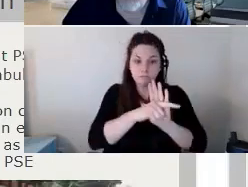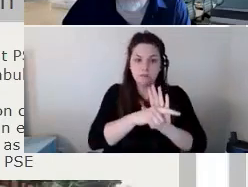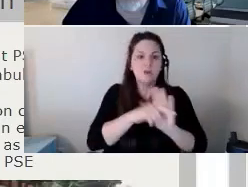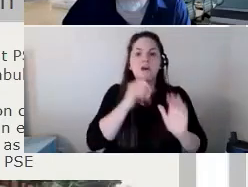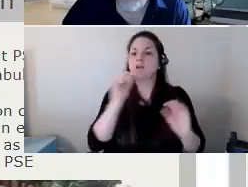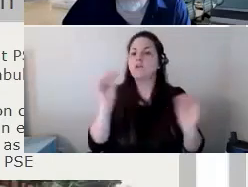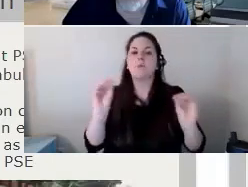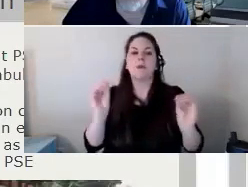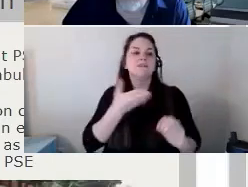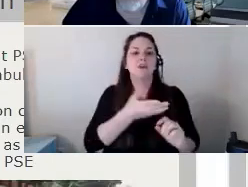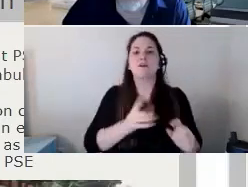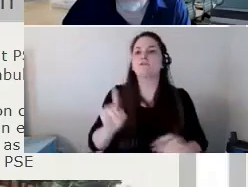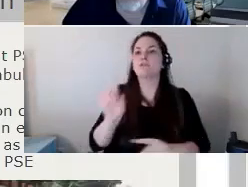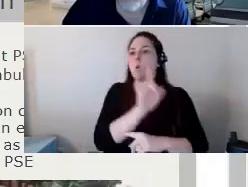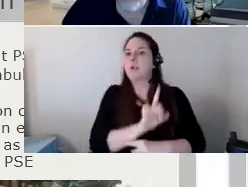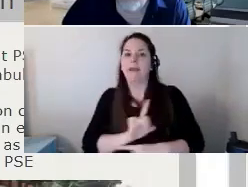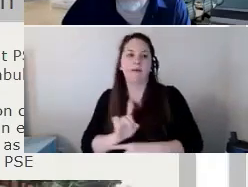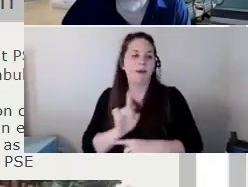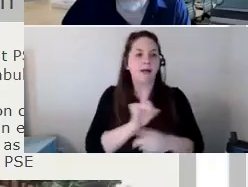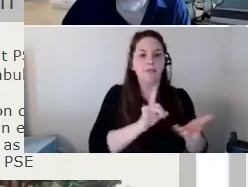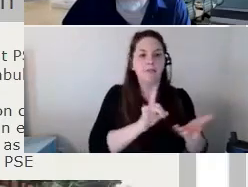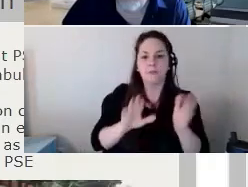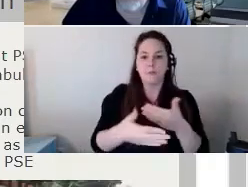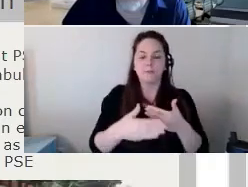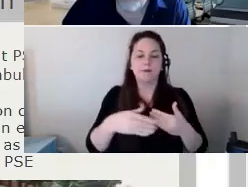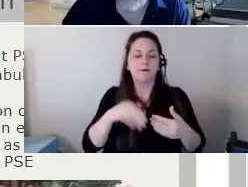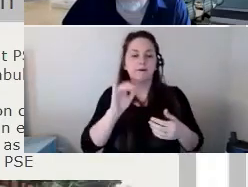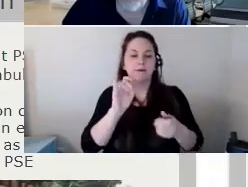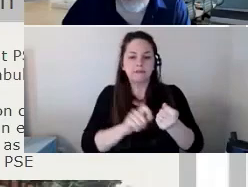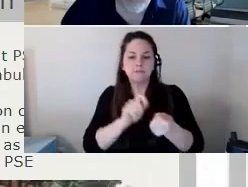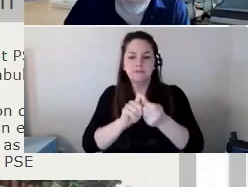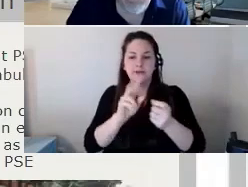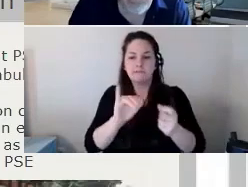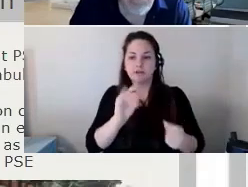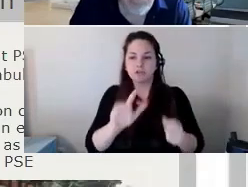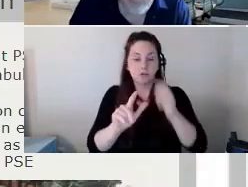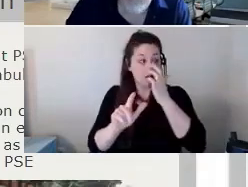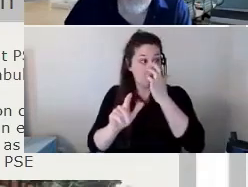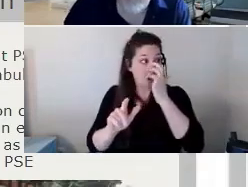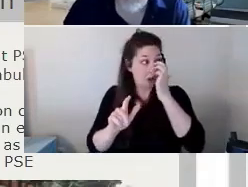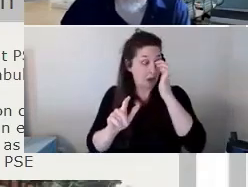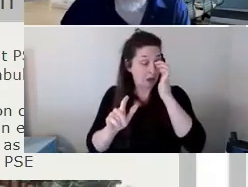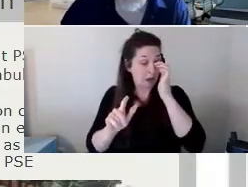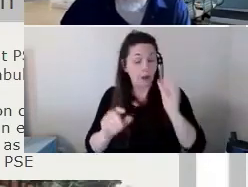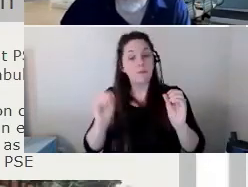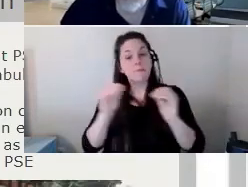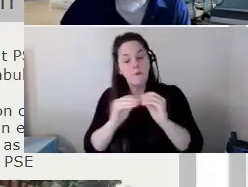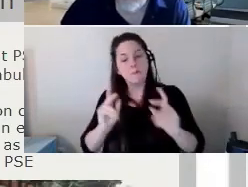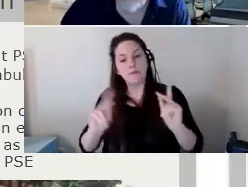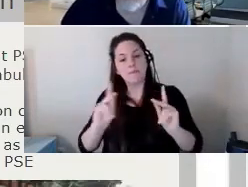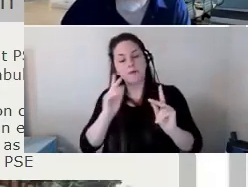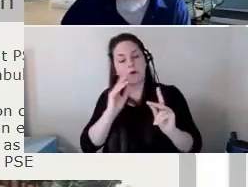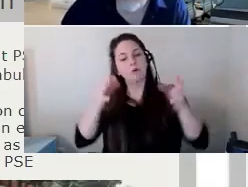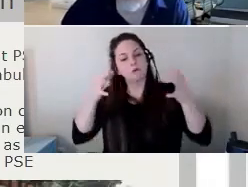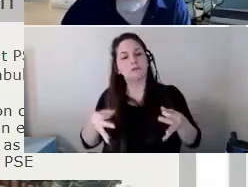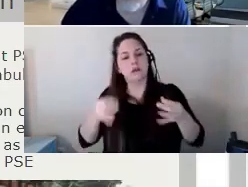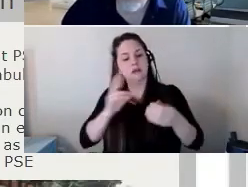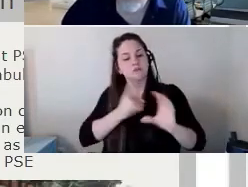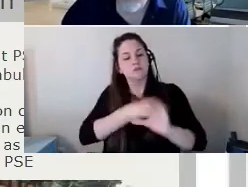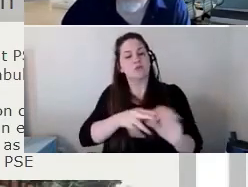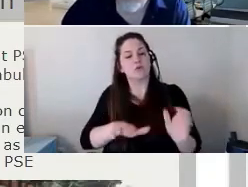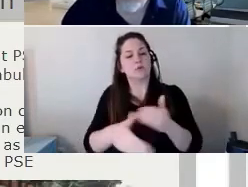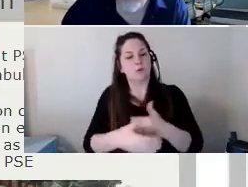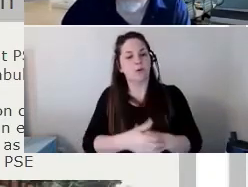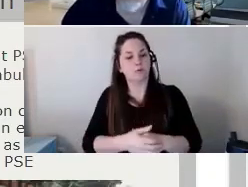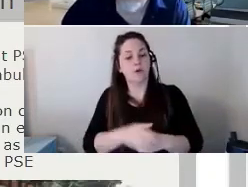room in this virtual presentation, that more persons will choose in advance to come to your room. And then of course